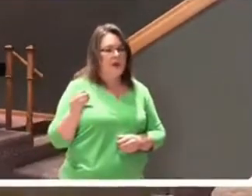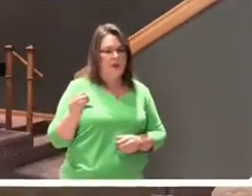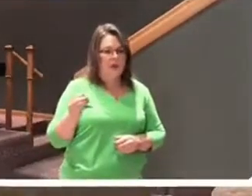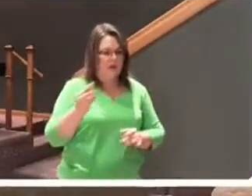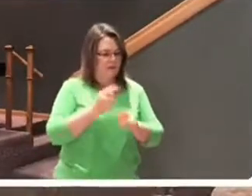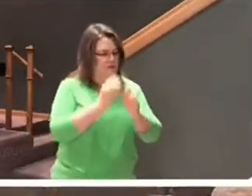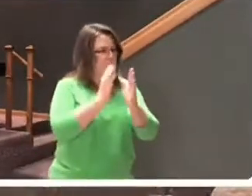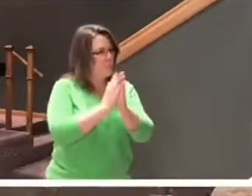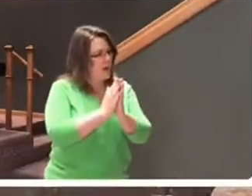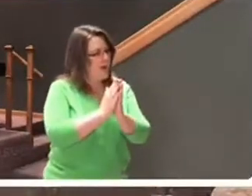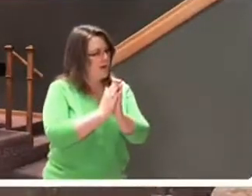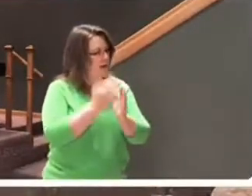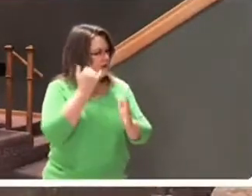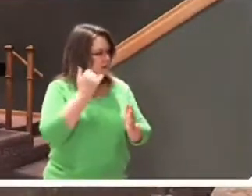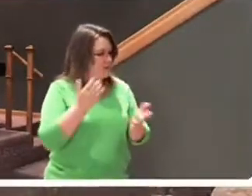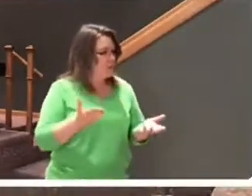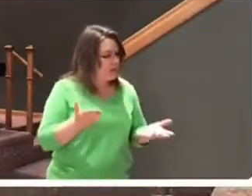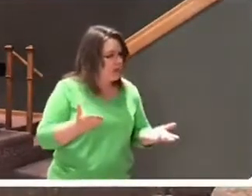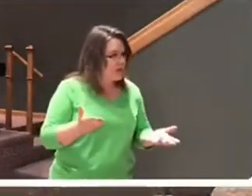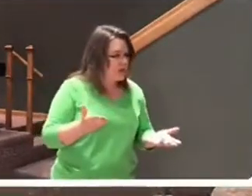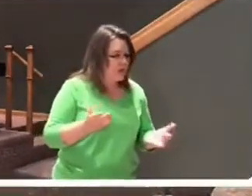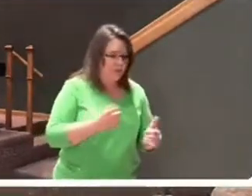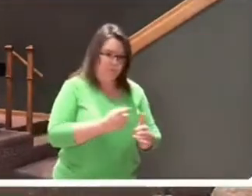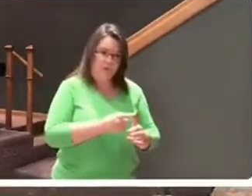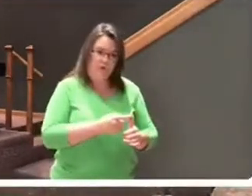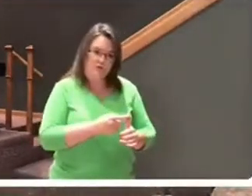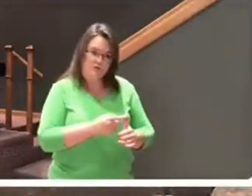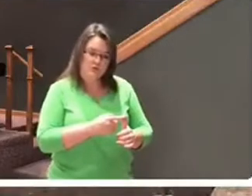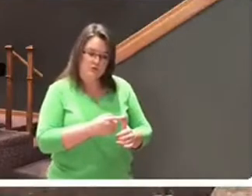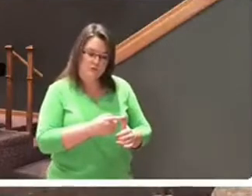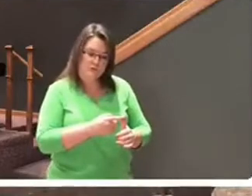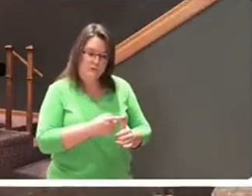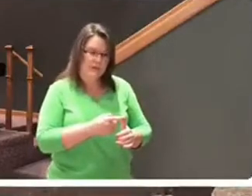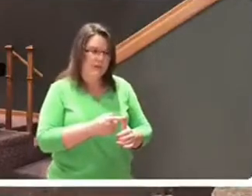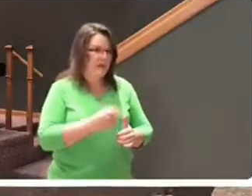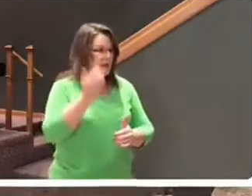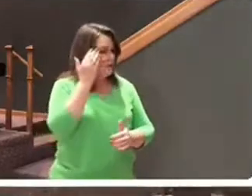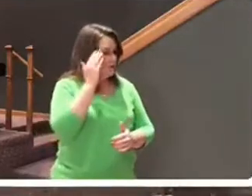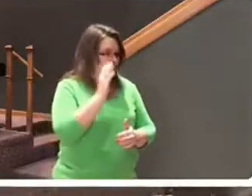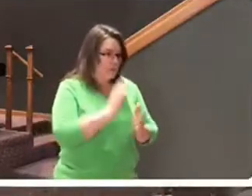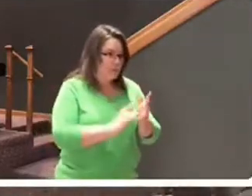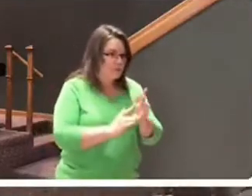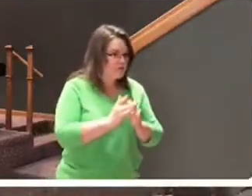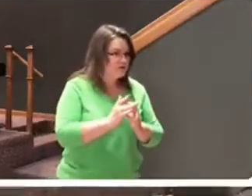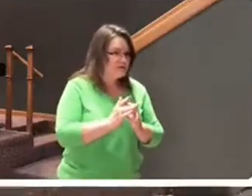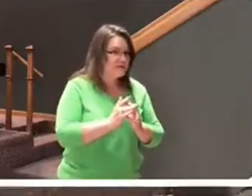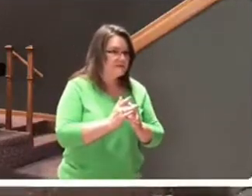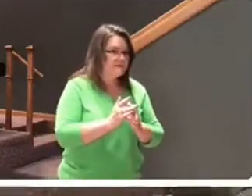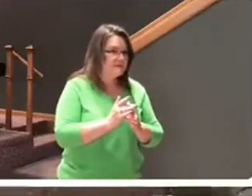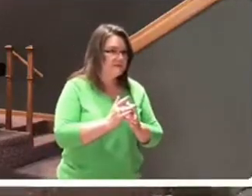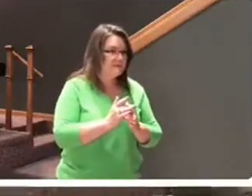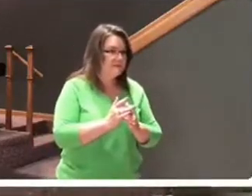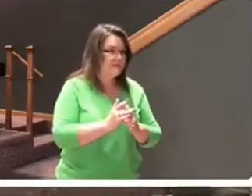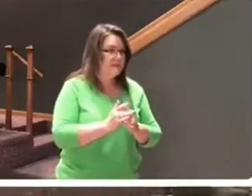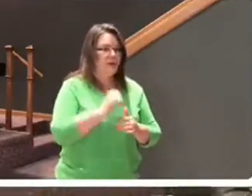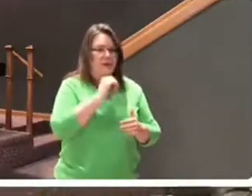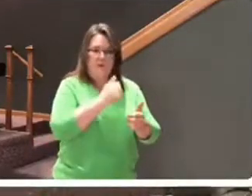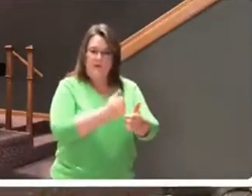and just pray. So if you're here, first of all, and you don't know Jesus, you're